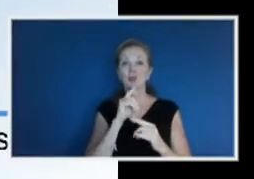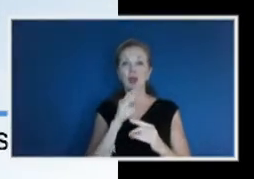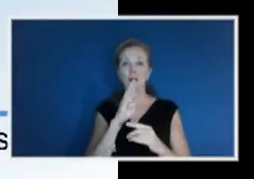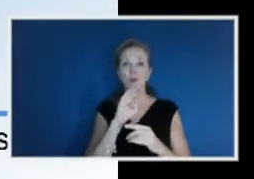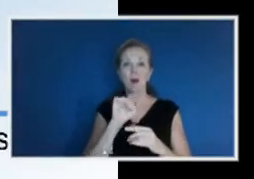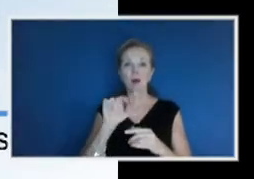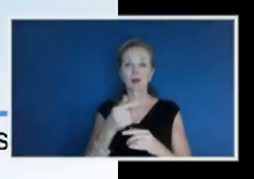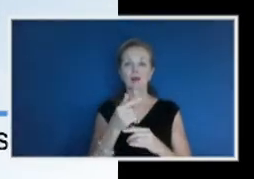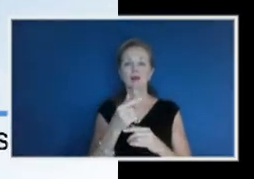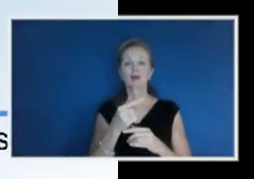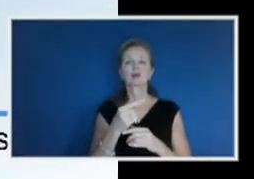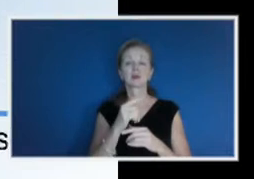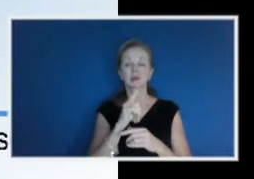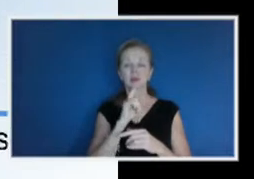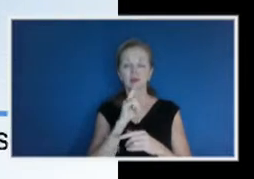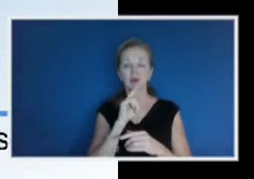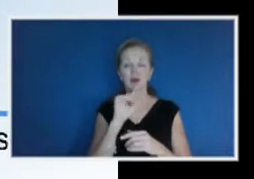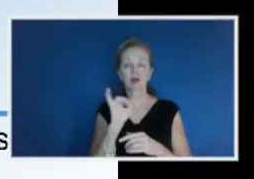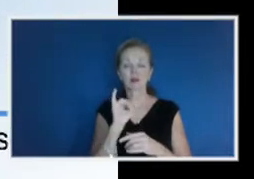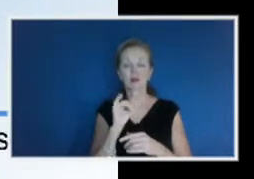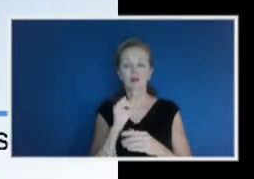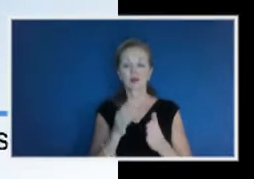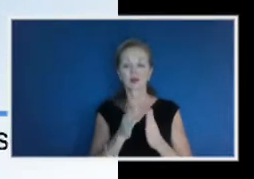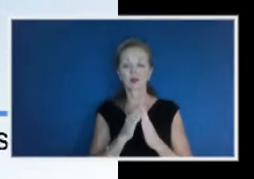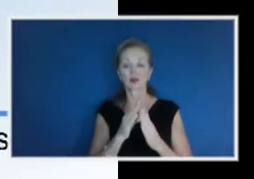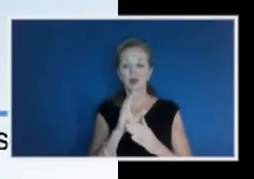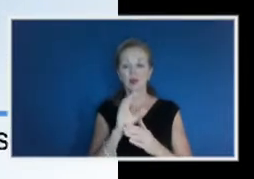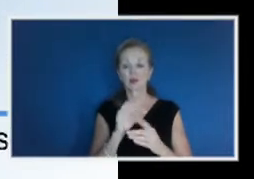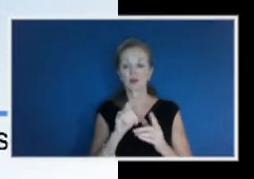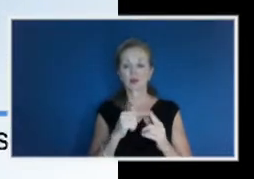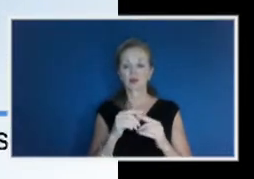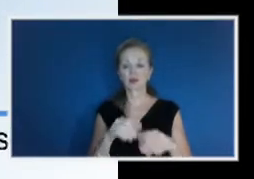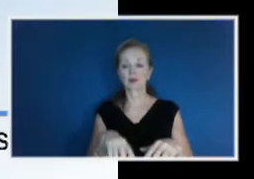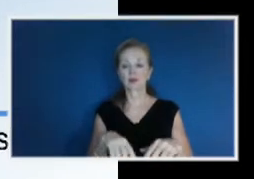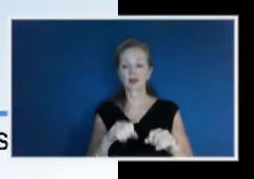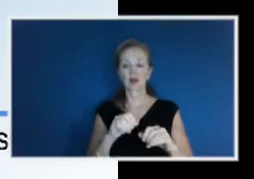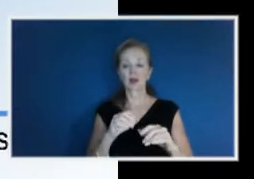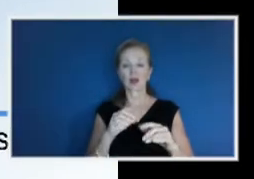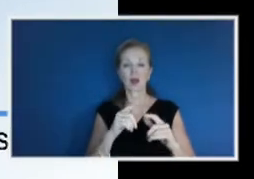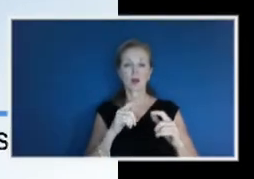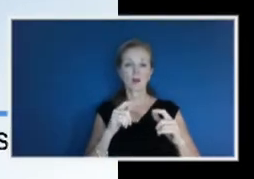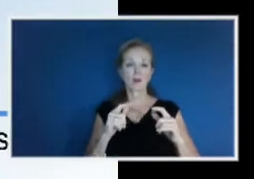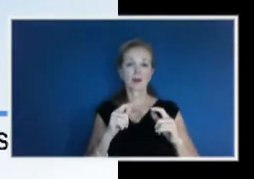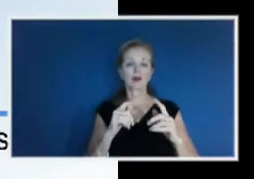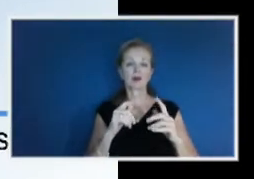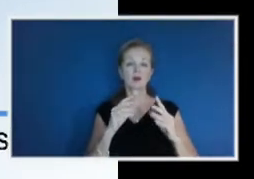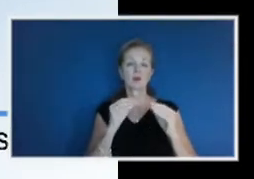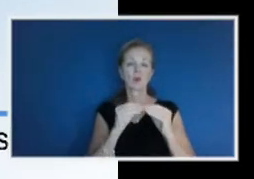were also requested so that firms were able to take on larger and more complex projects.